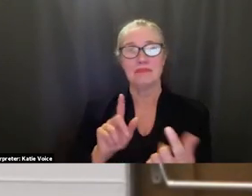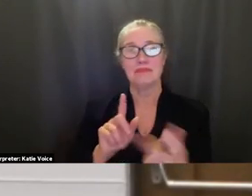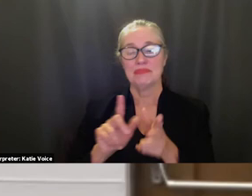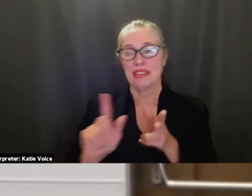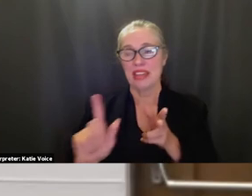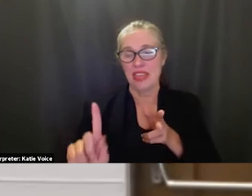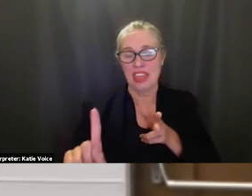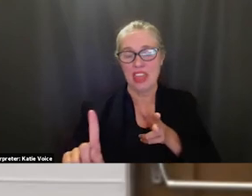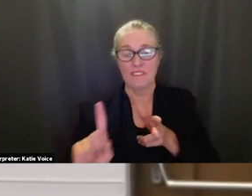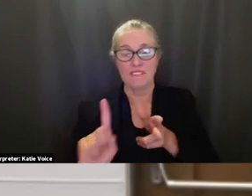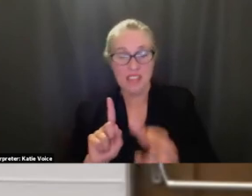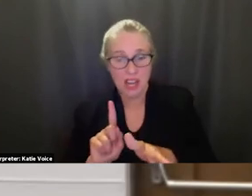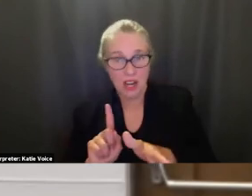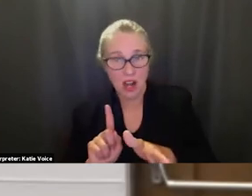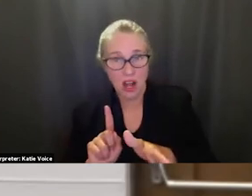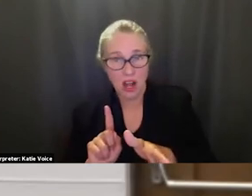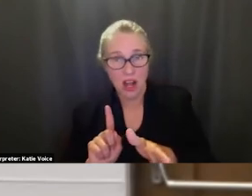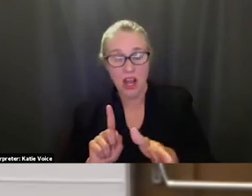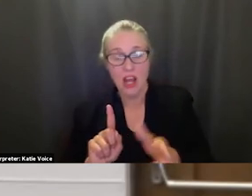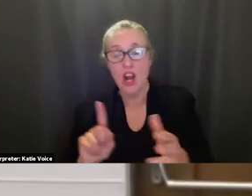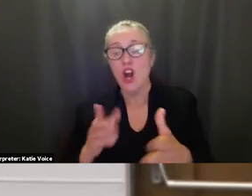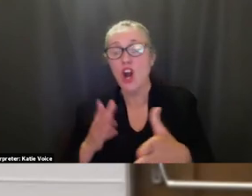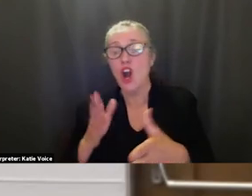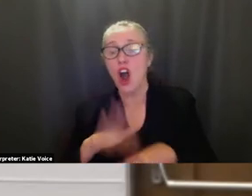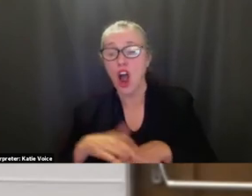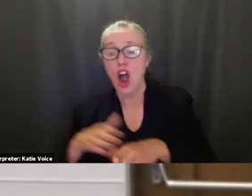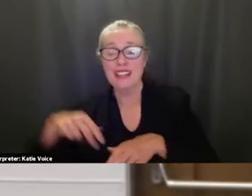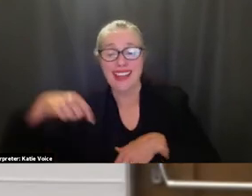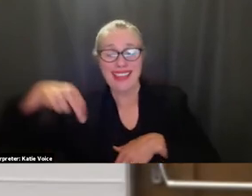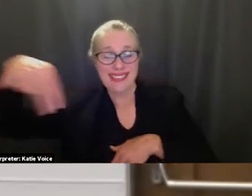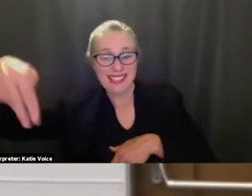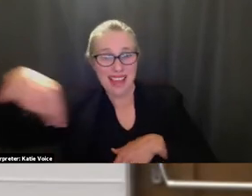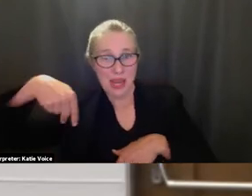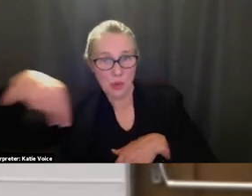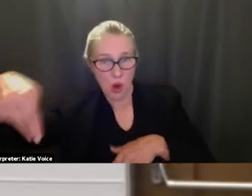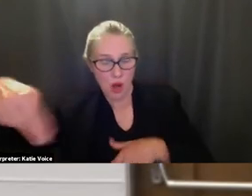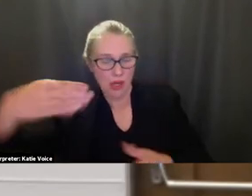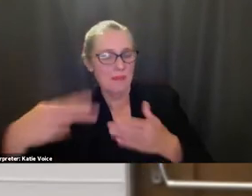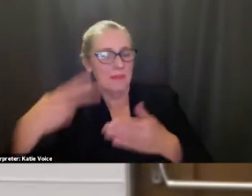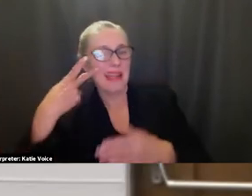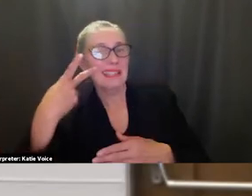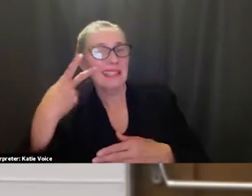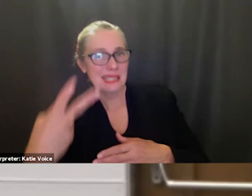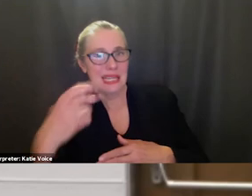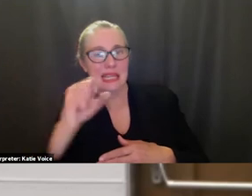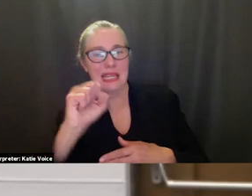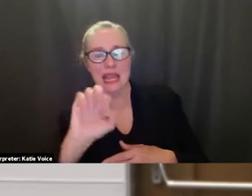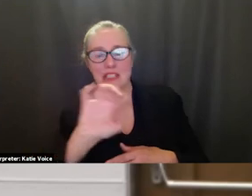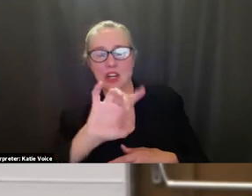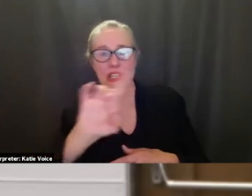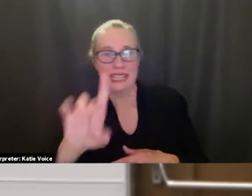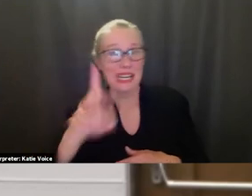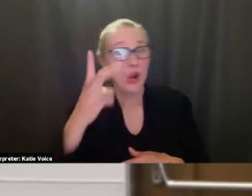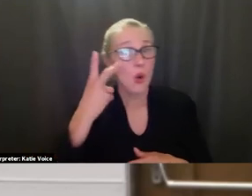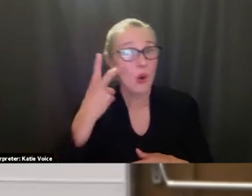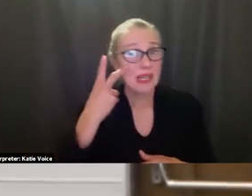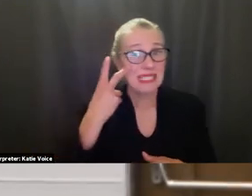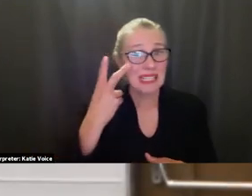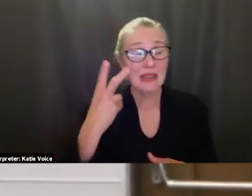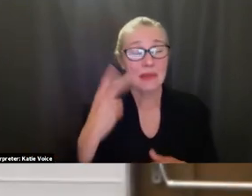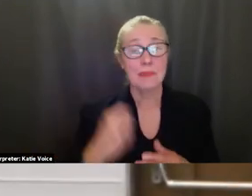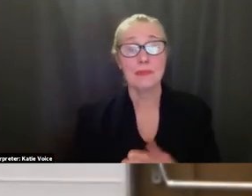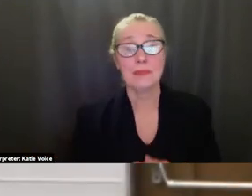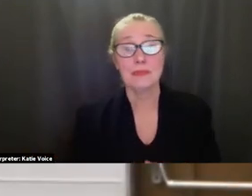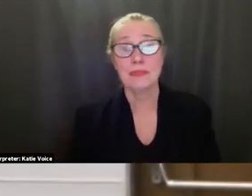on on the perimeter sidewalk then that's when they would see them they would also see them if that